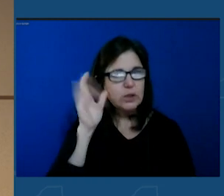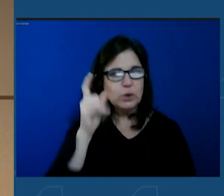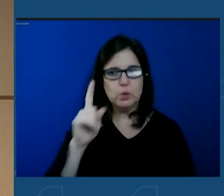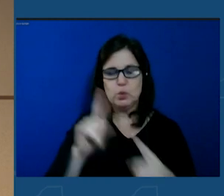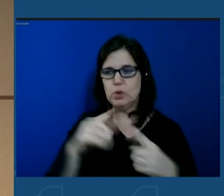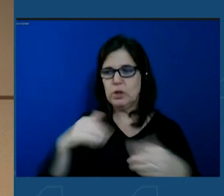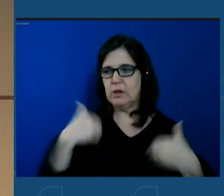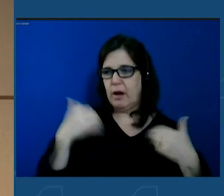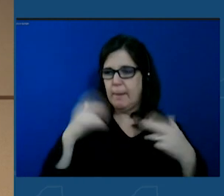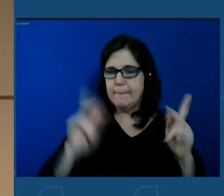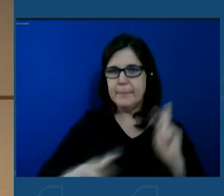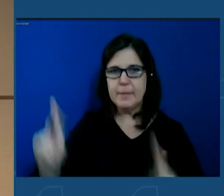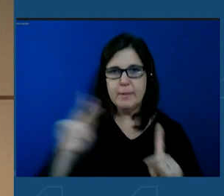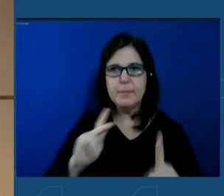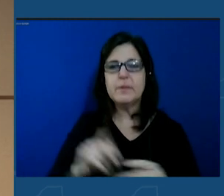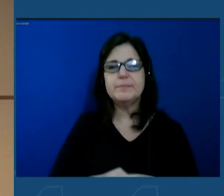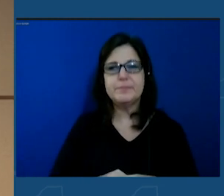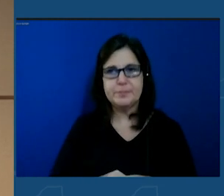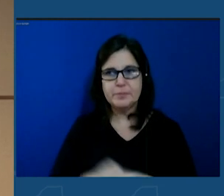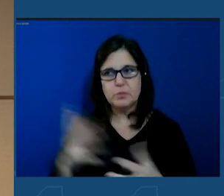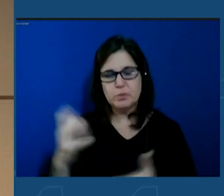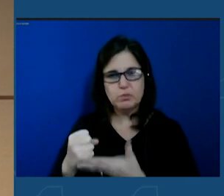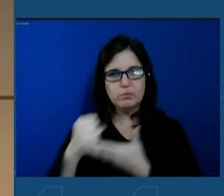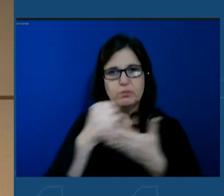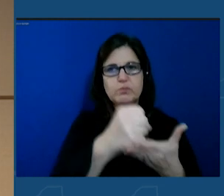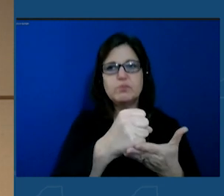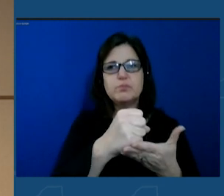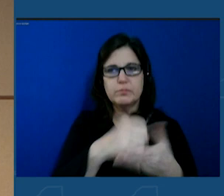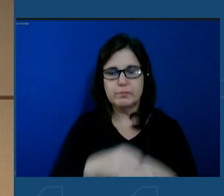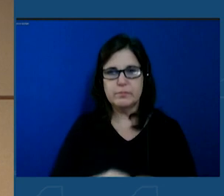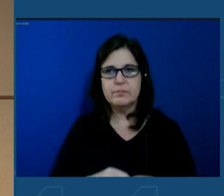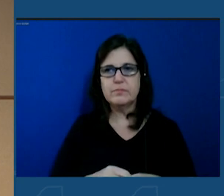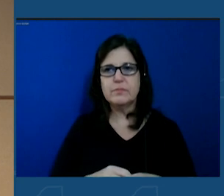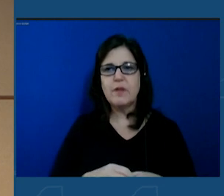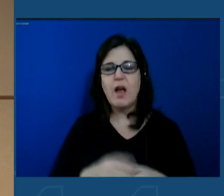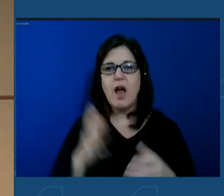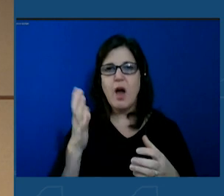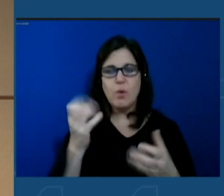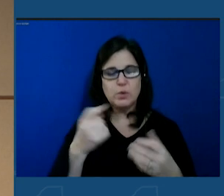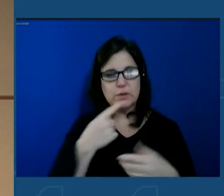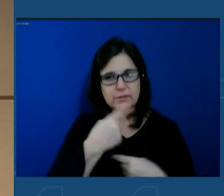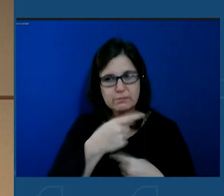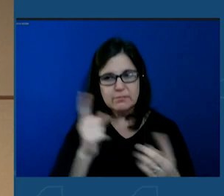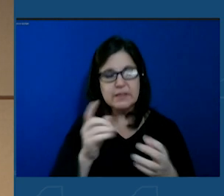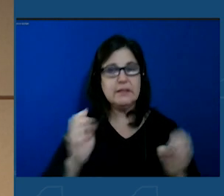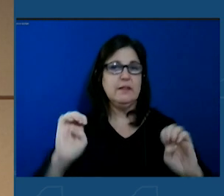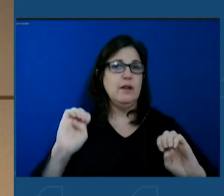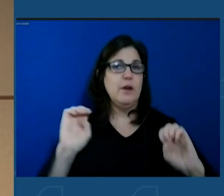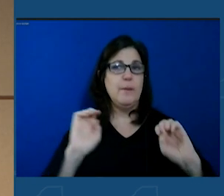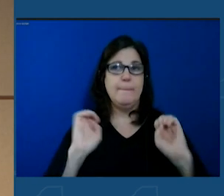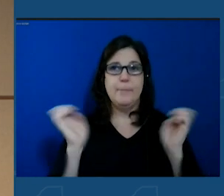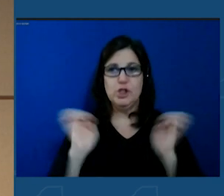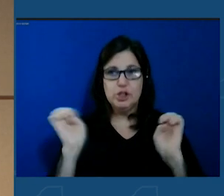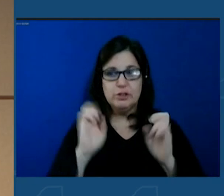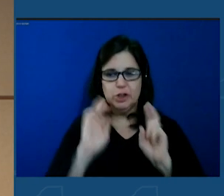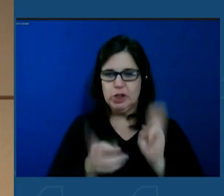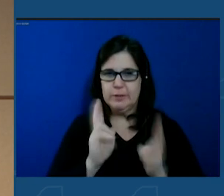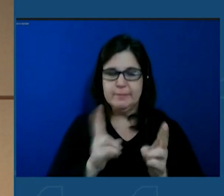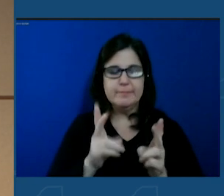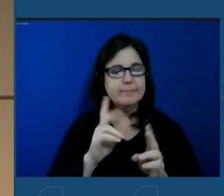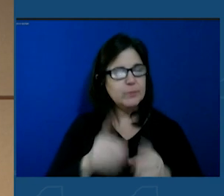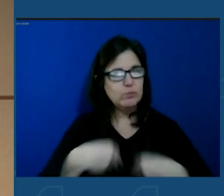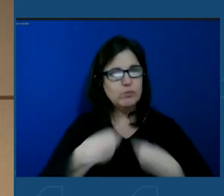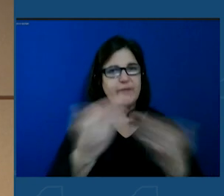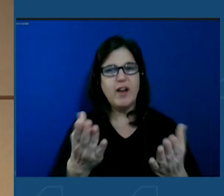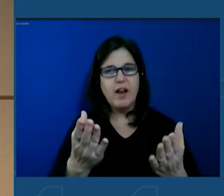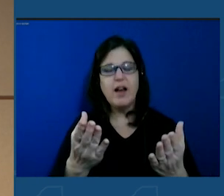the governor, I want to underscore the urgency of providing our youth with the attention and the resources they need to